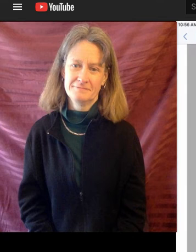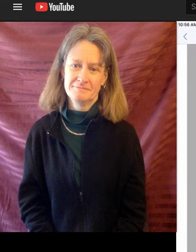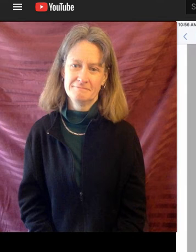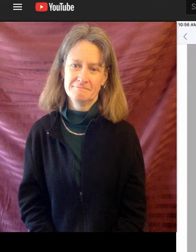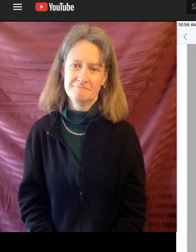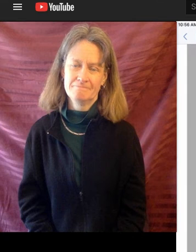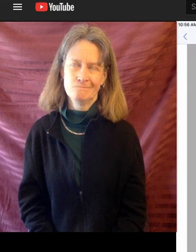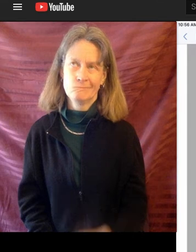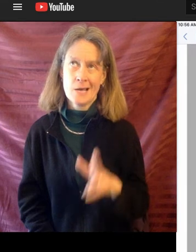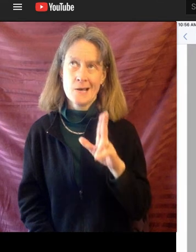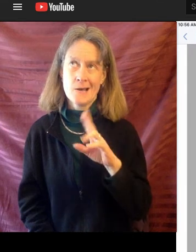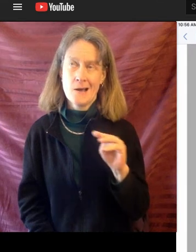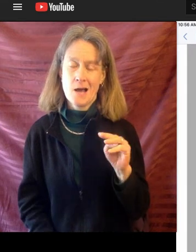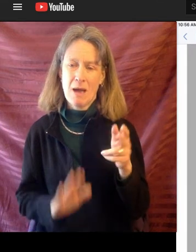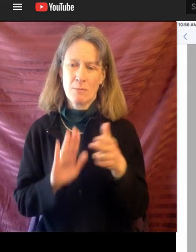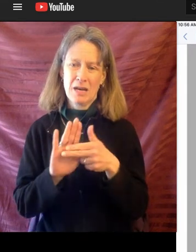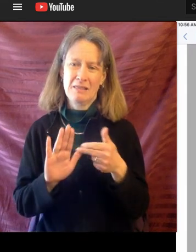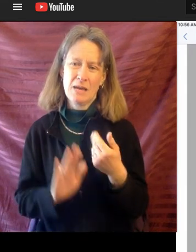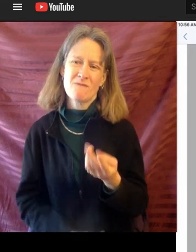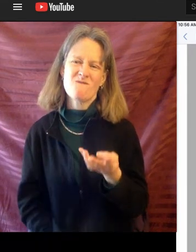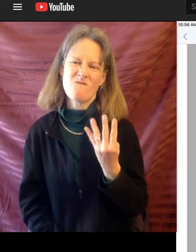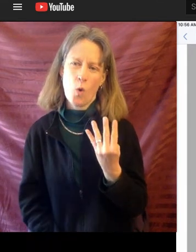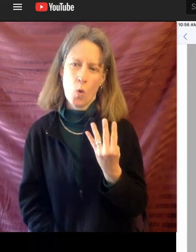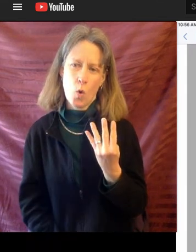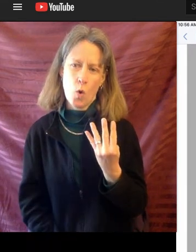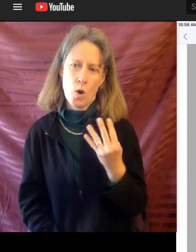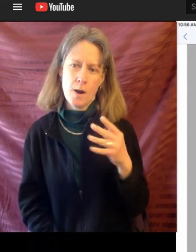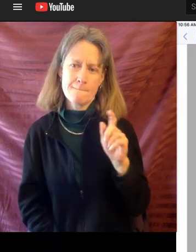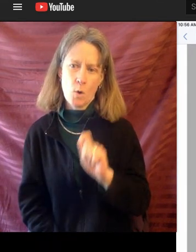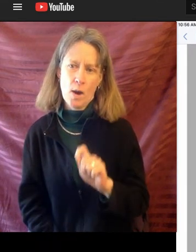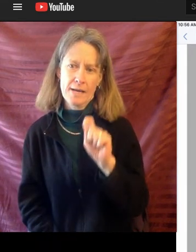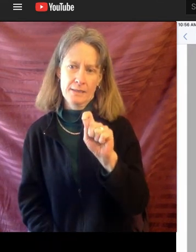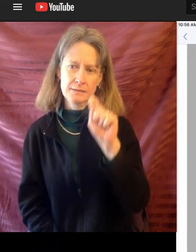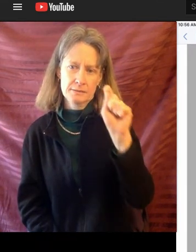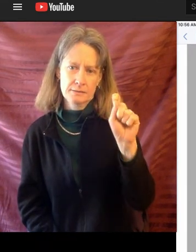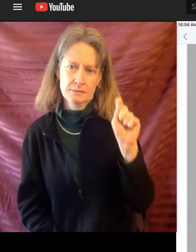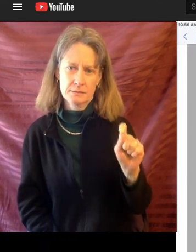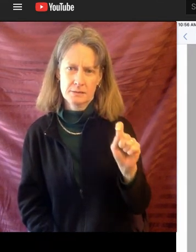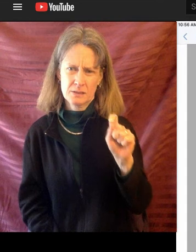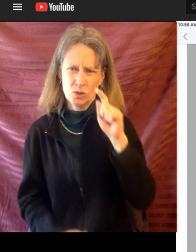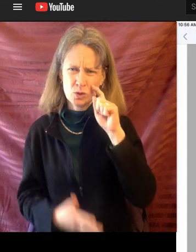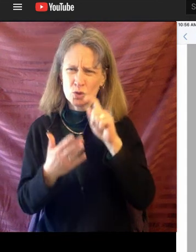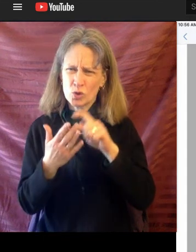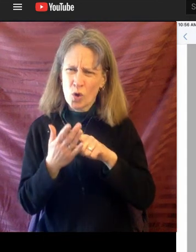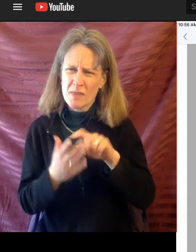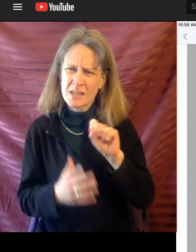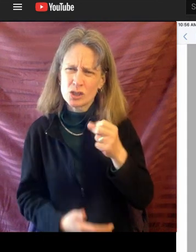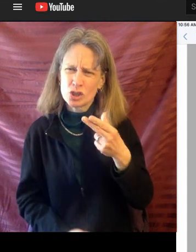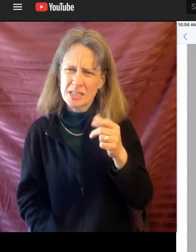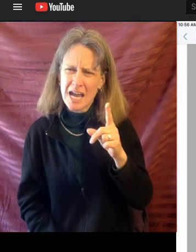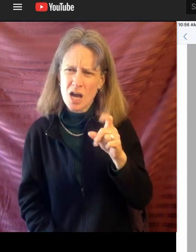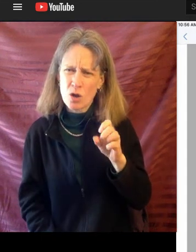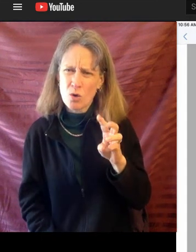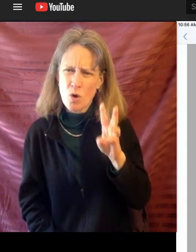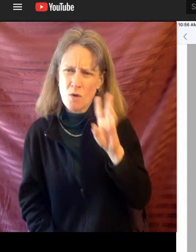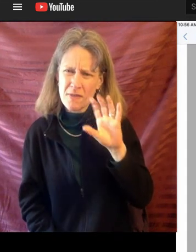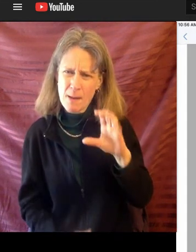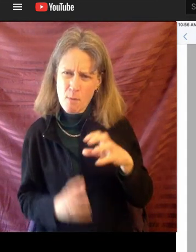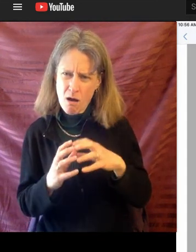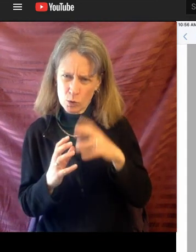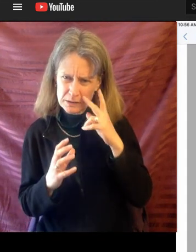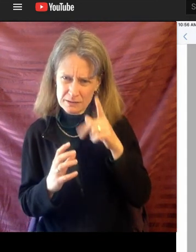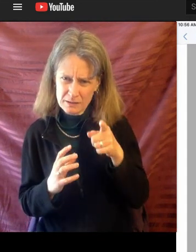And I want to label 4 points. So do you kind of see where the shadow of this ball is?